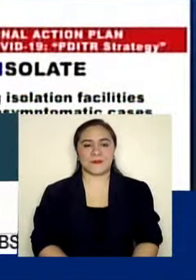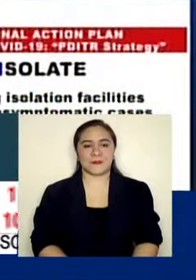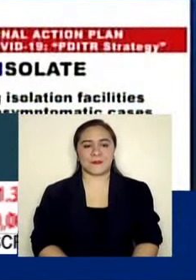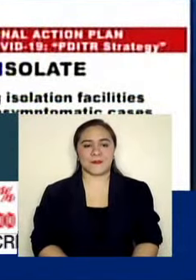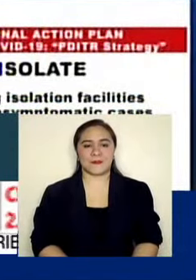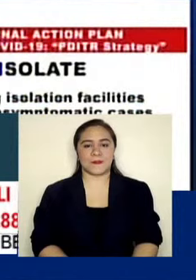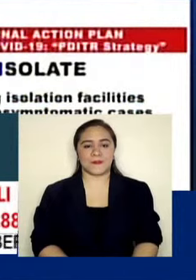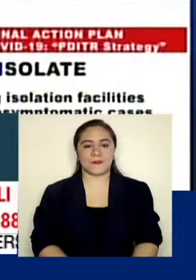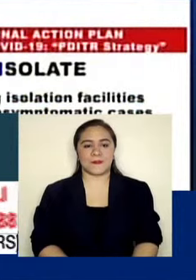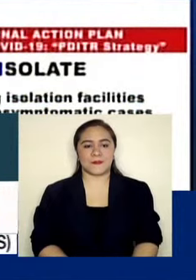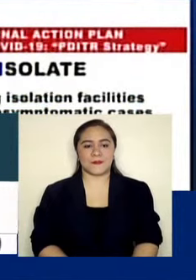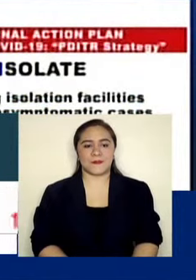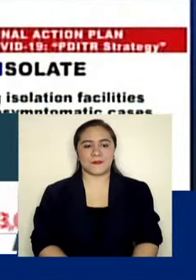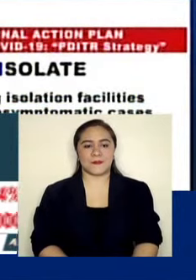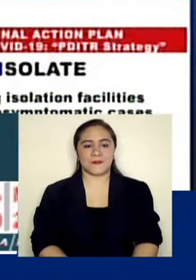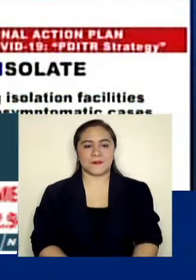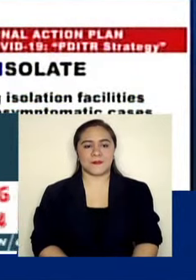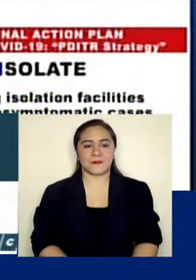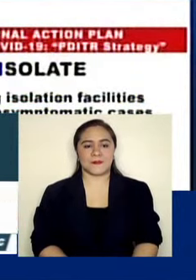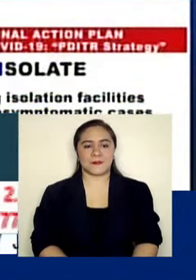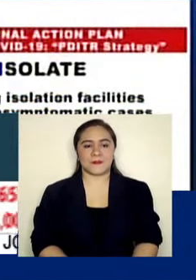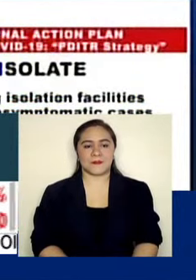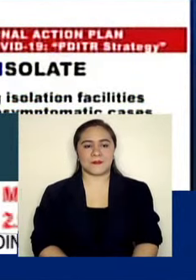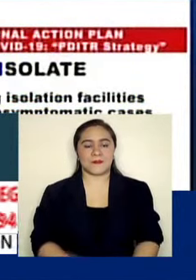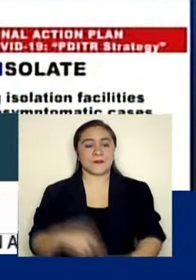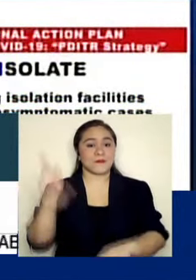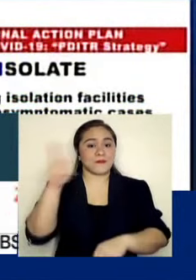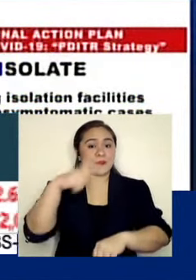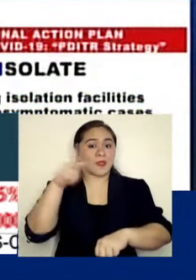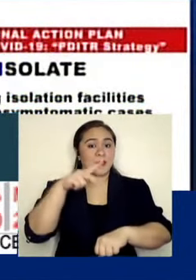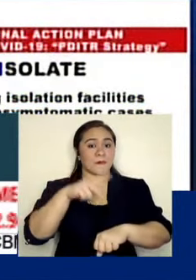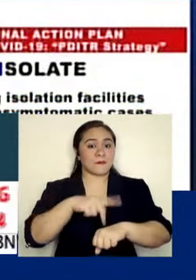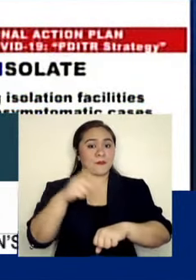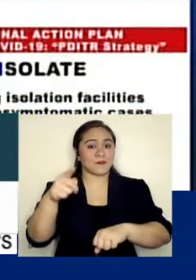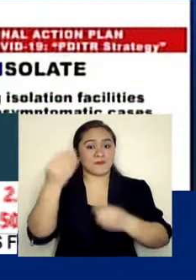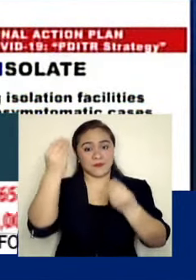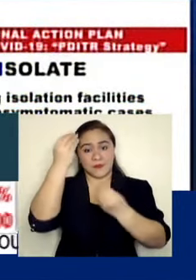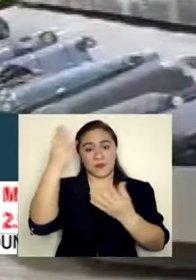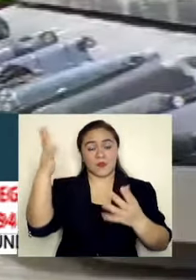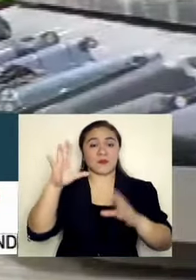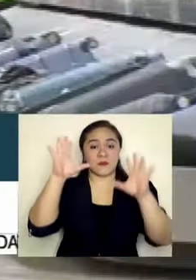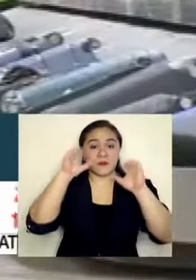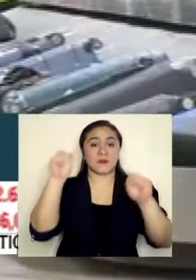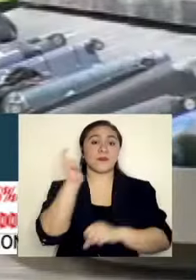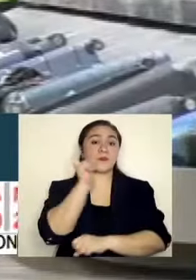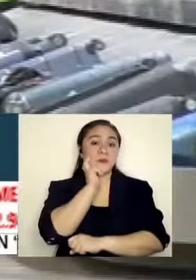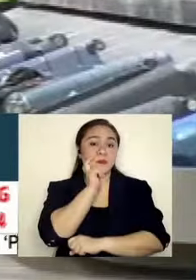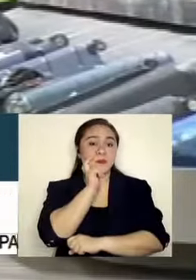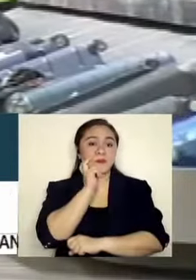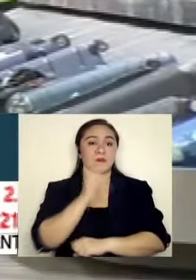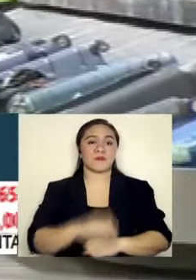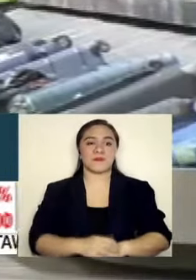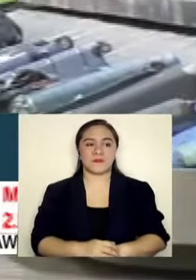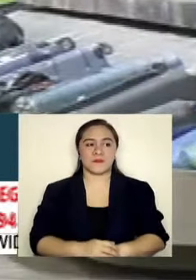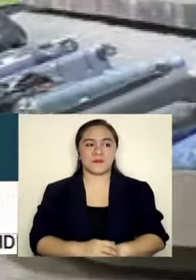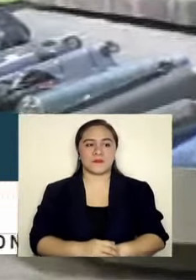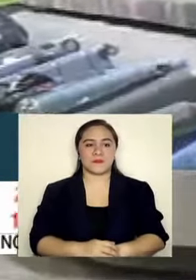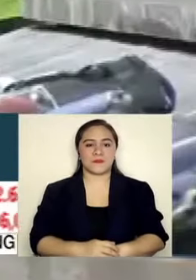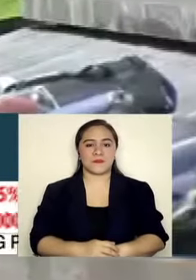Na po tayo. Pilipinas, sa ngalan po ng inyong Presidente Rodrigo Roa Duterte, ito po ang...